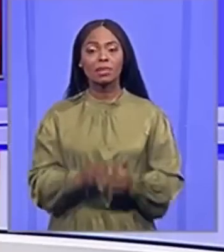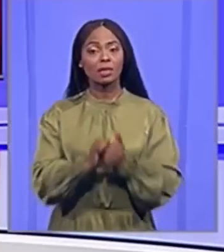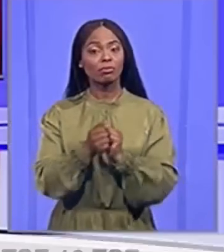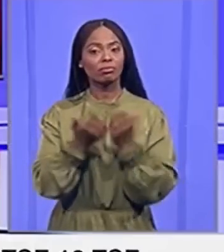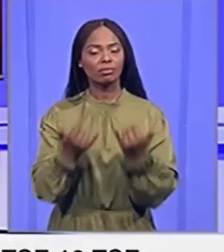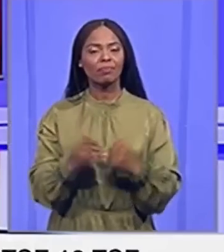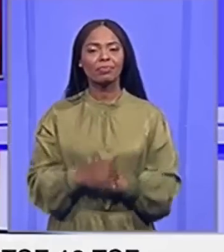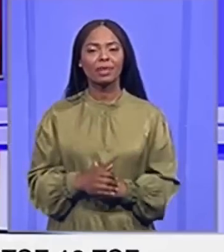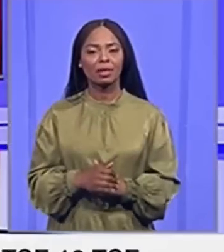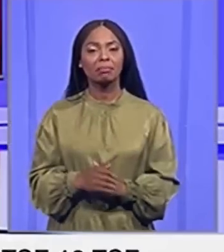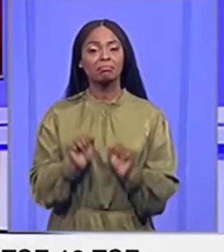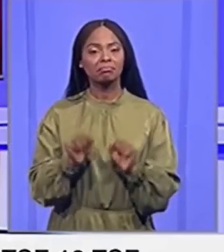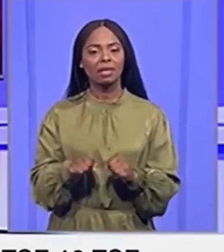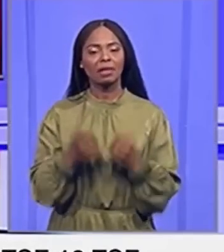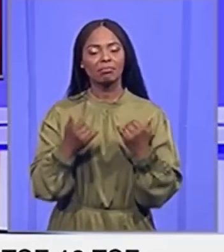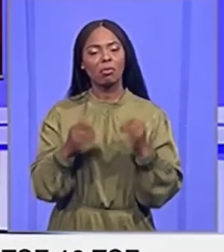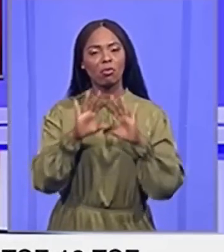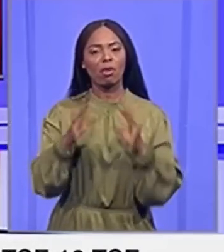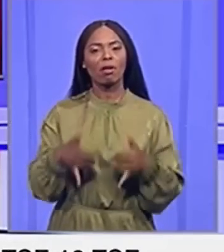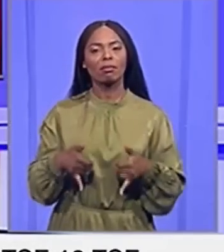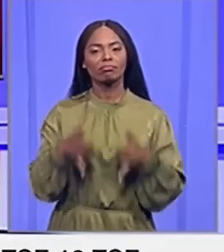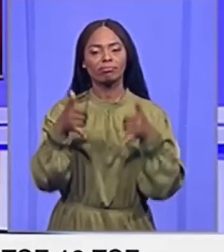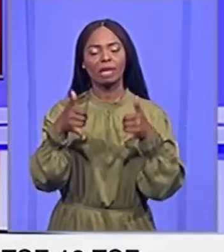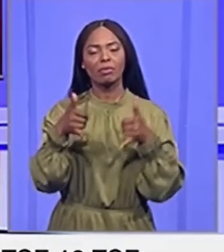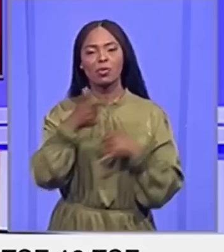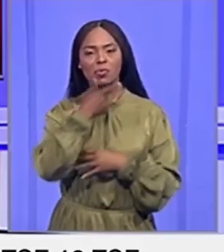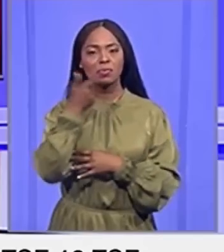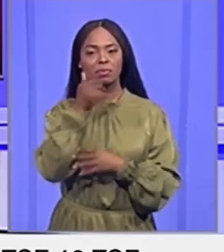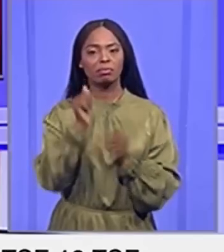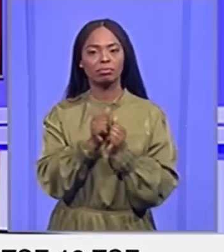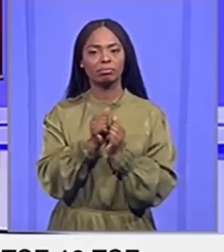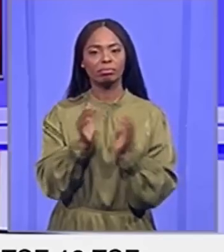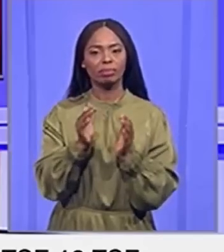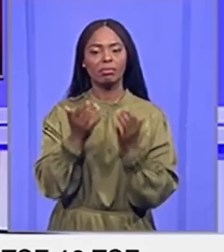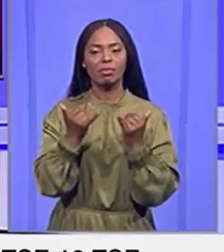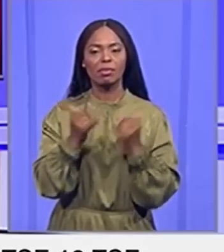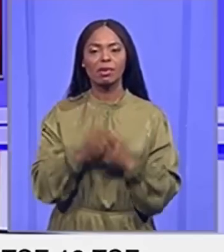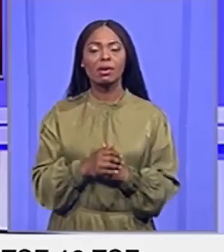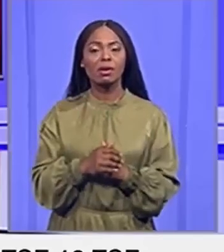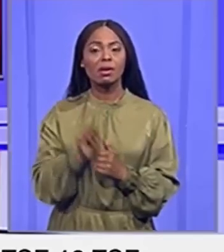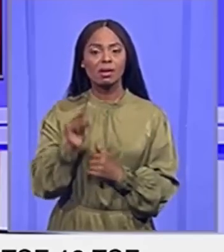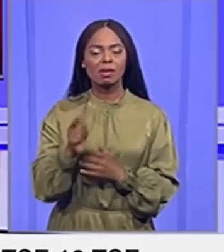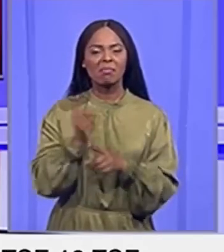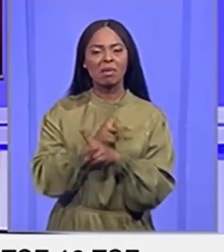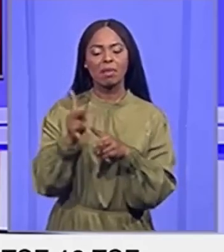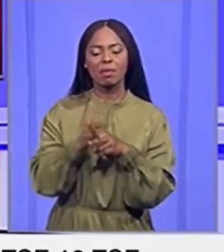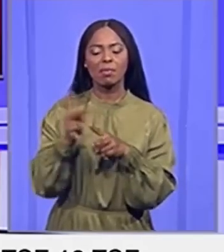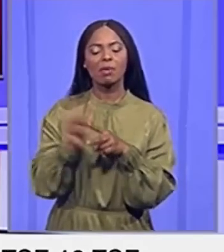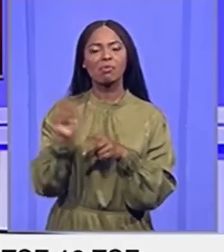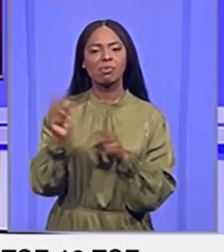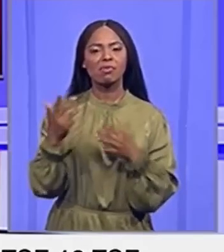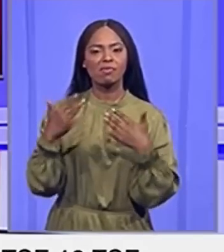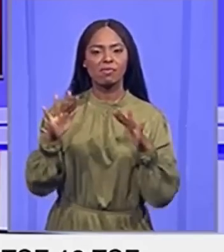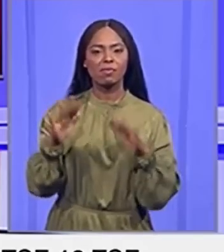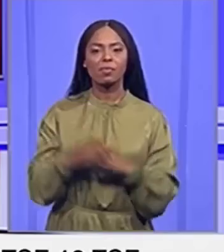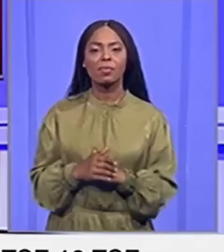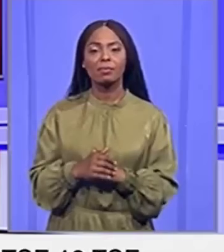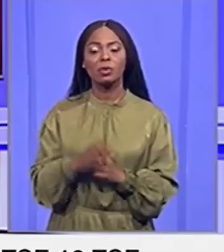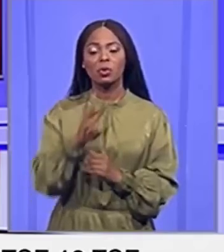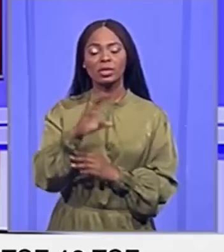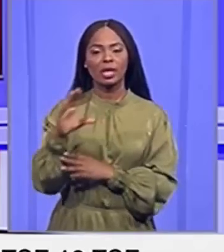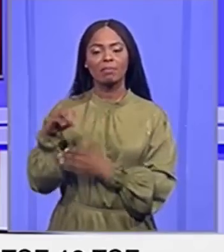Dipapading leoto la dipontsho tsa mohope wa lefatshe wa netball le haufi le ho fihla pheletsong. Kajeno mohope wa metsi Western Cape mo letona la tsa